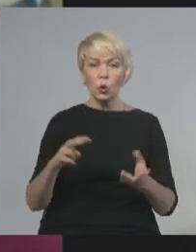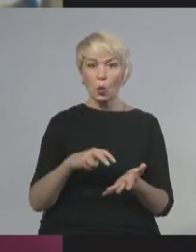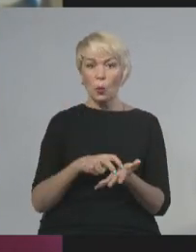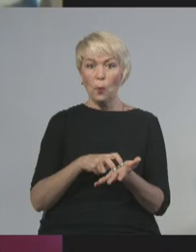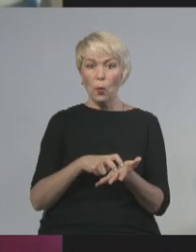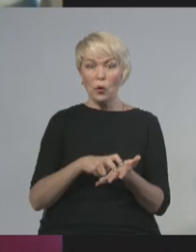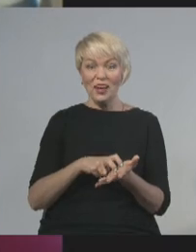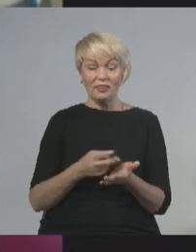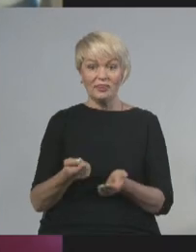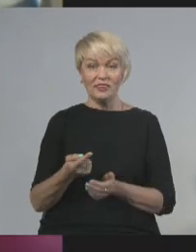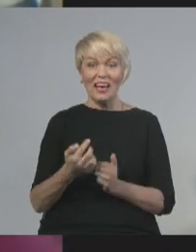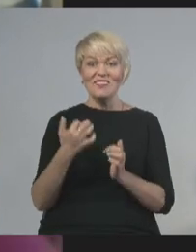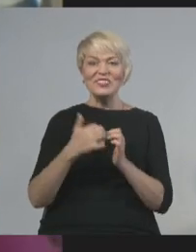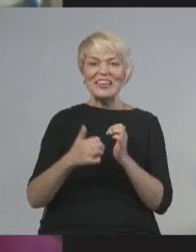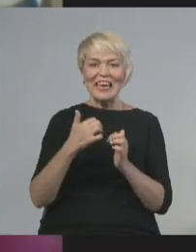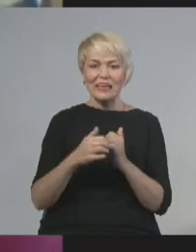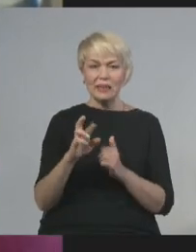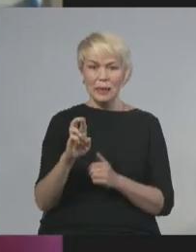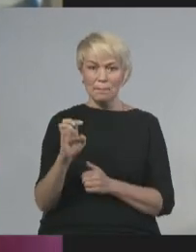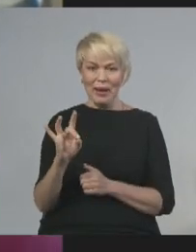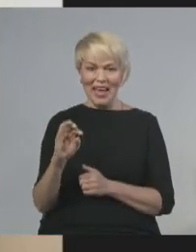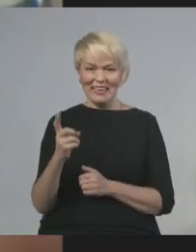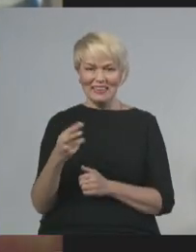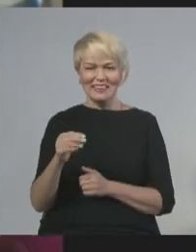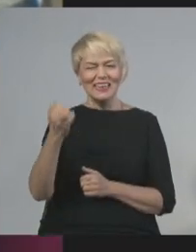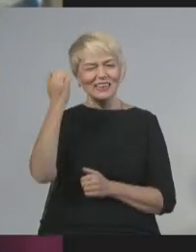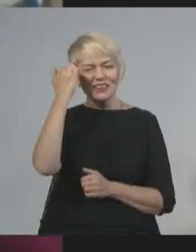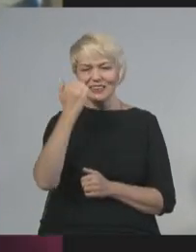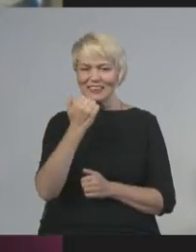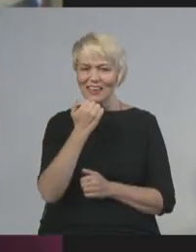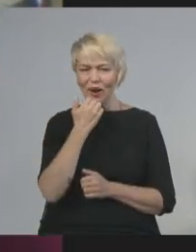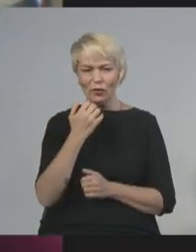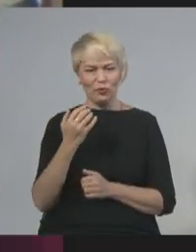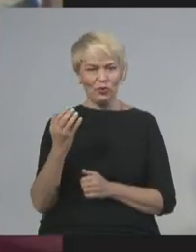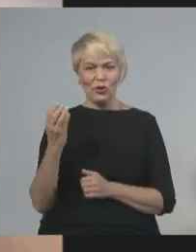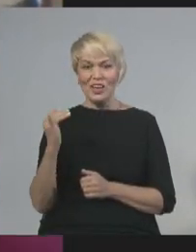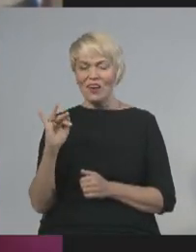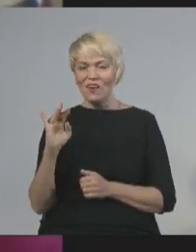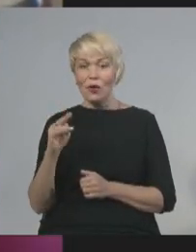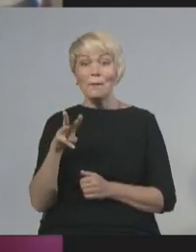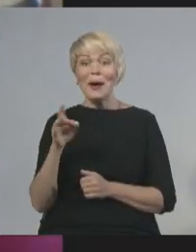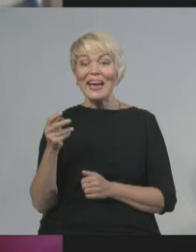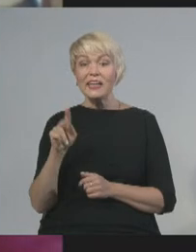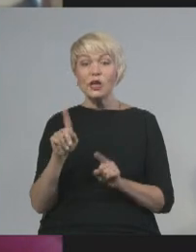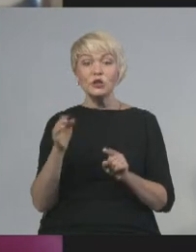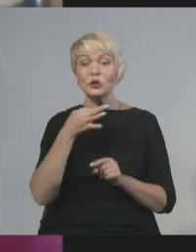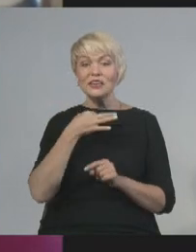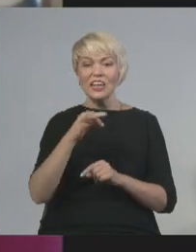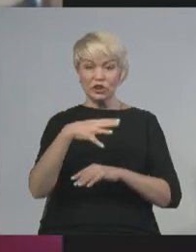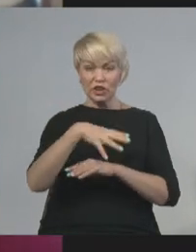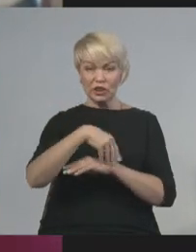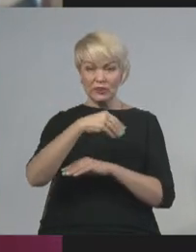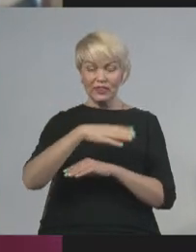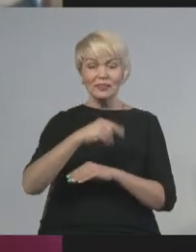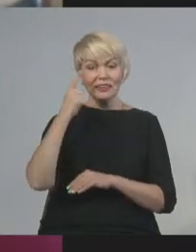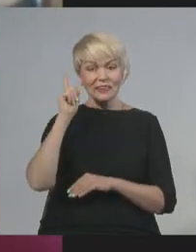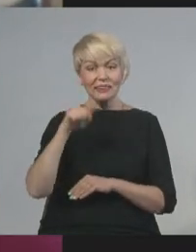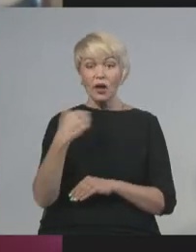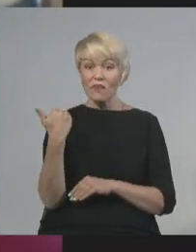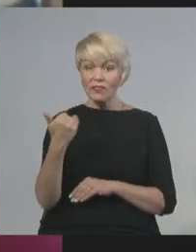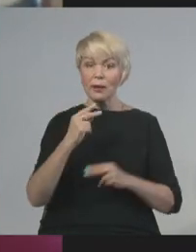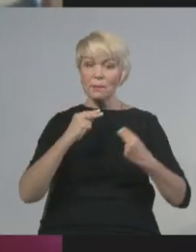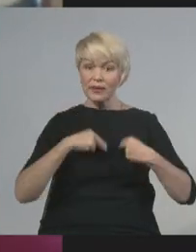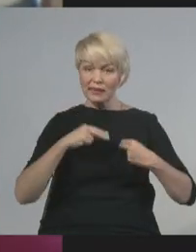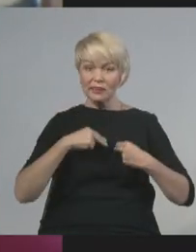briefly maria what would you say about sweden i know you're working for public radio but maybe you know other stories from